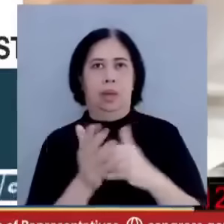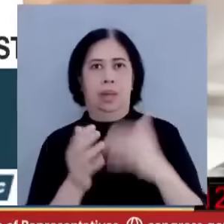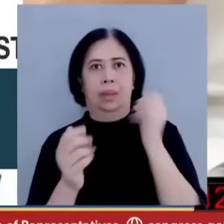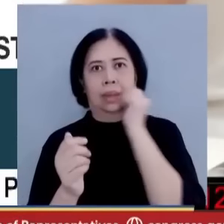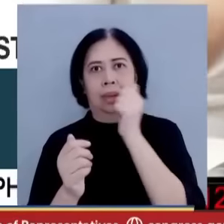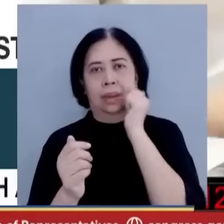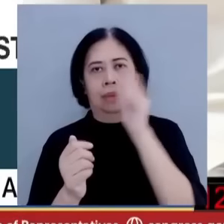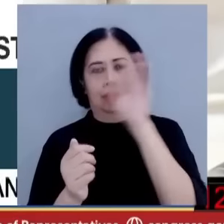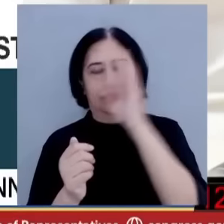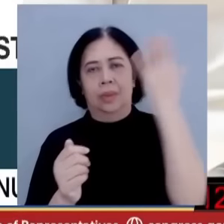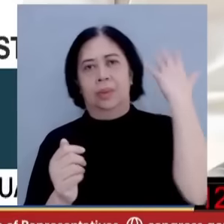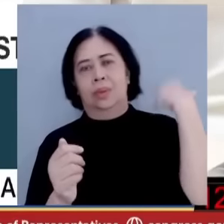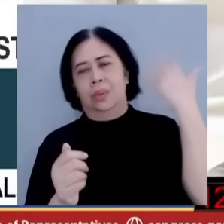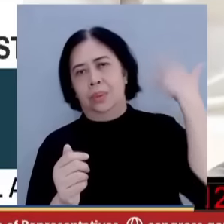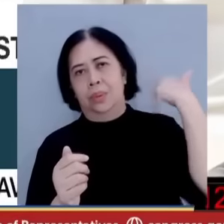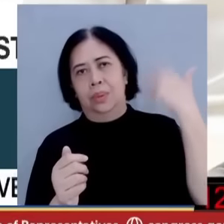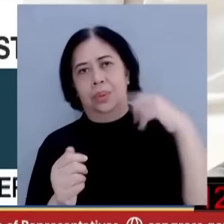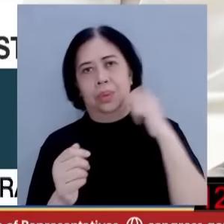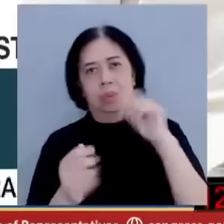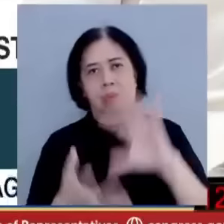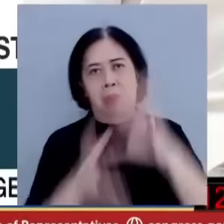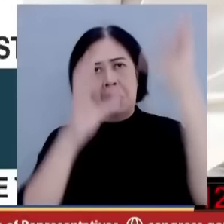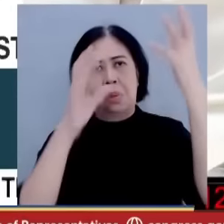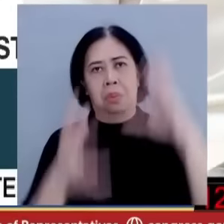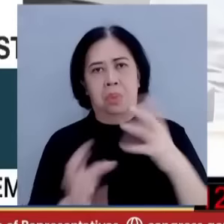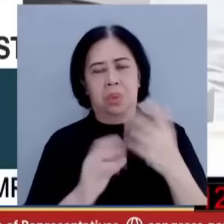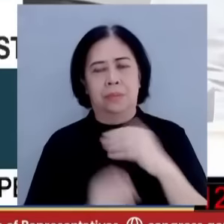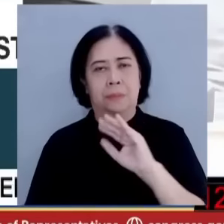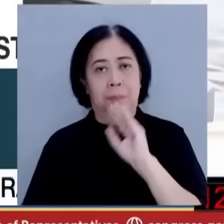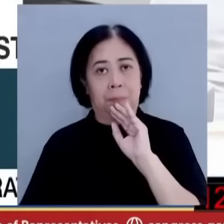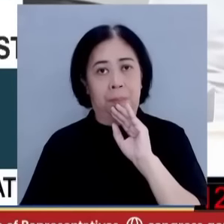So that's why I'm quite disappointed why